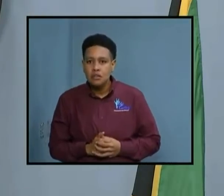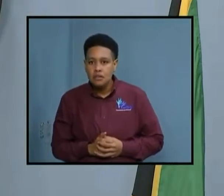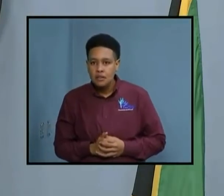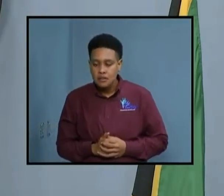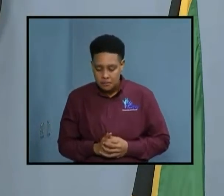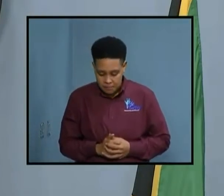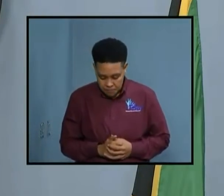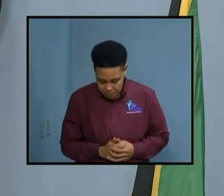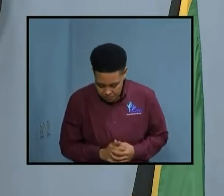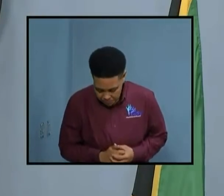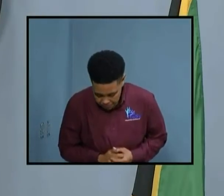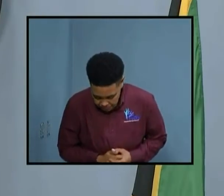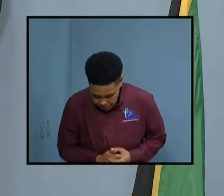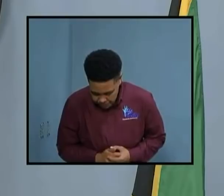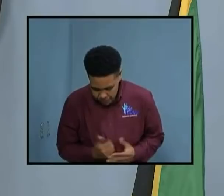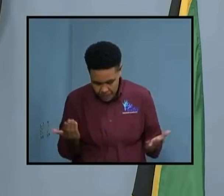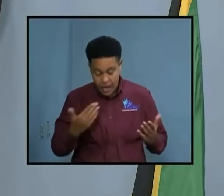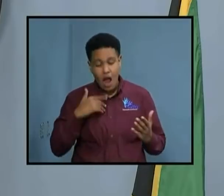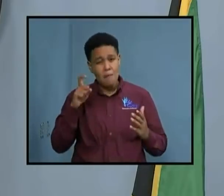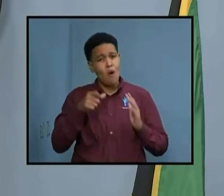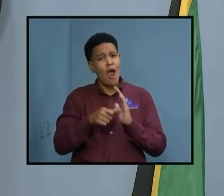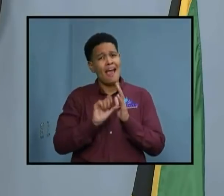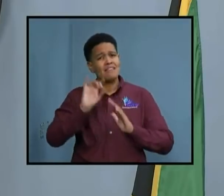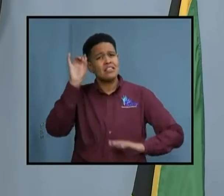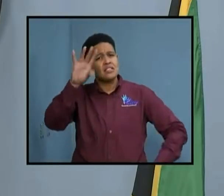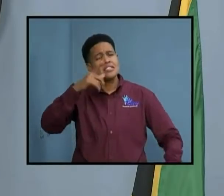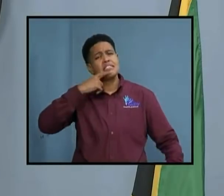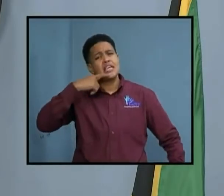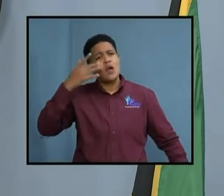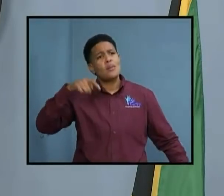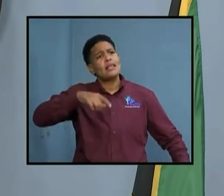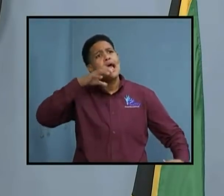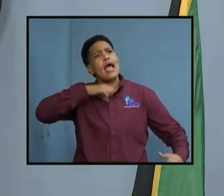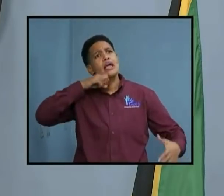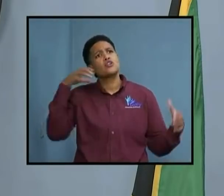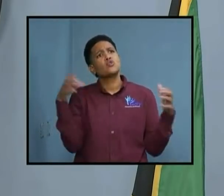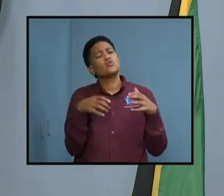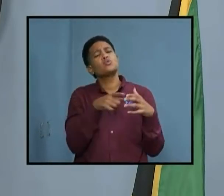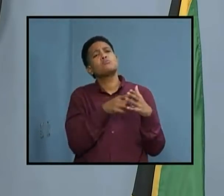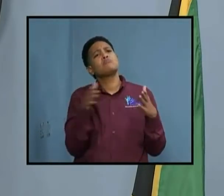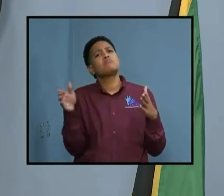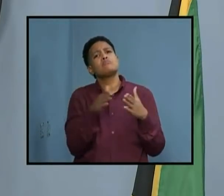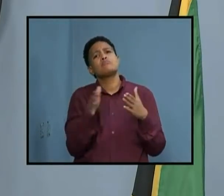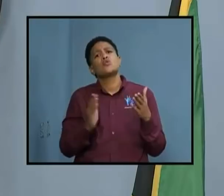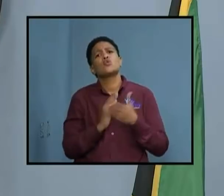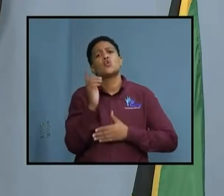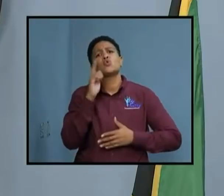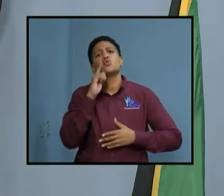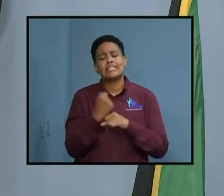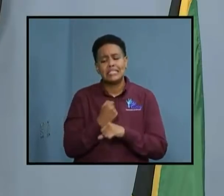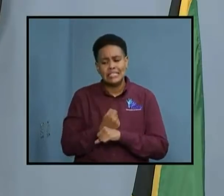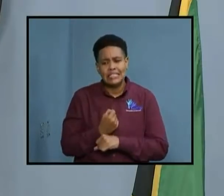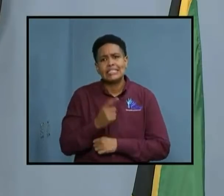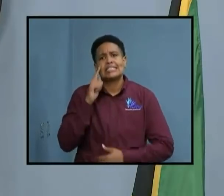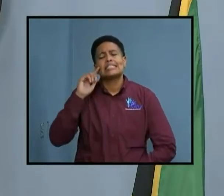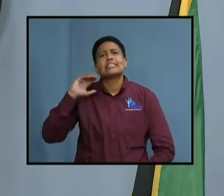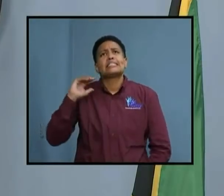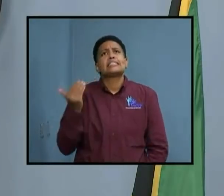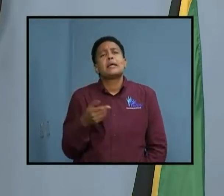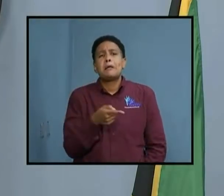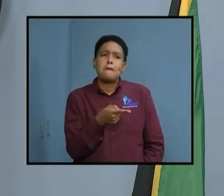And here I must emphasize that this age group, just by virtue of the statistic, seem to